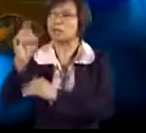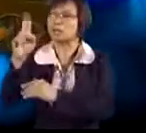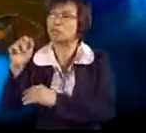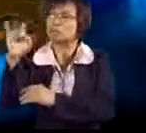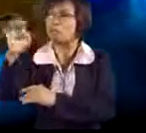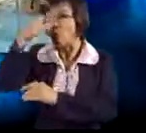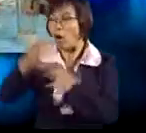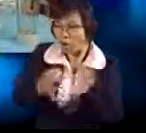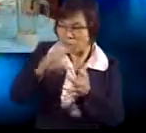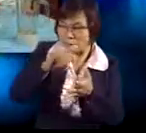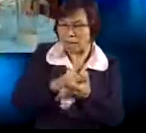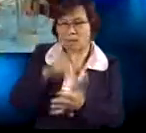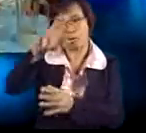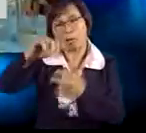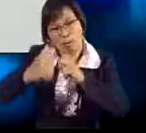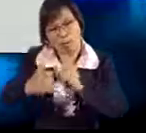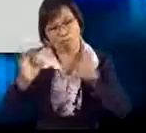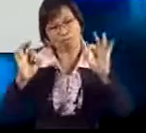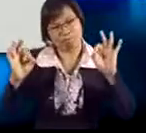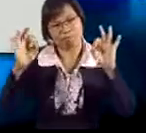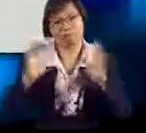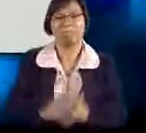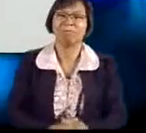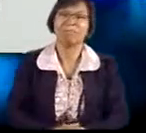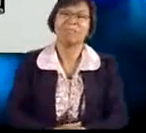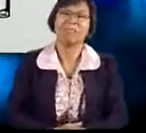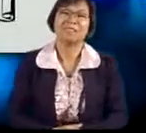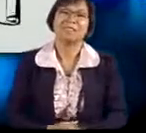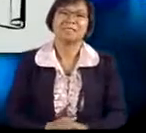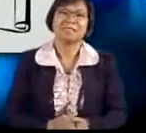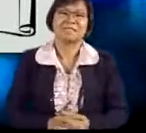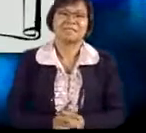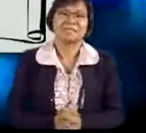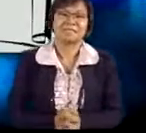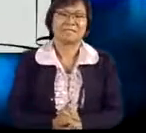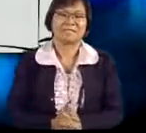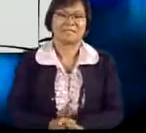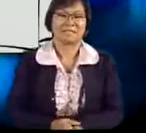for explaining that. No problem.